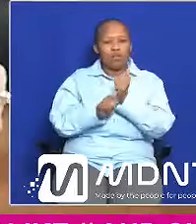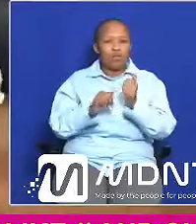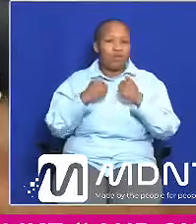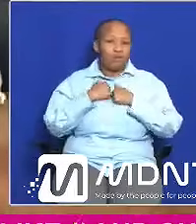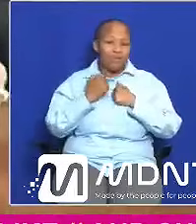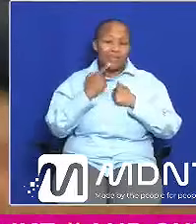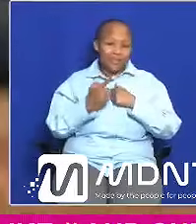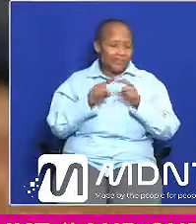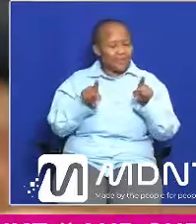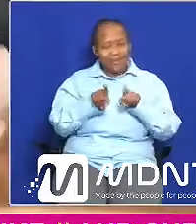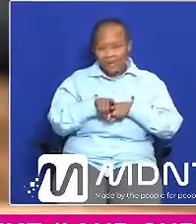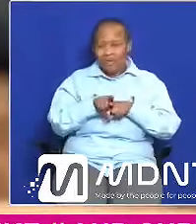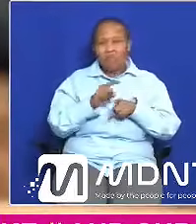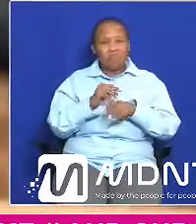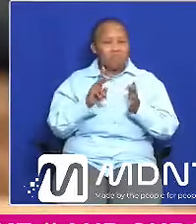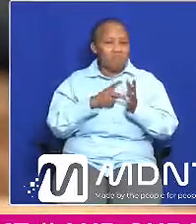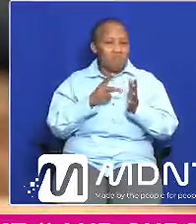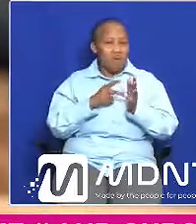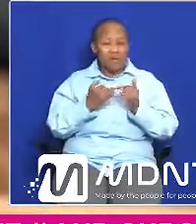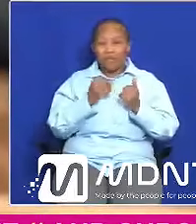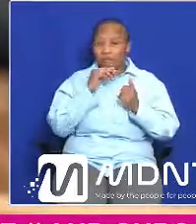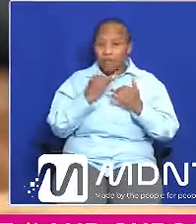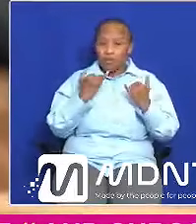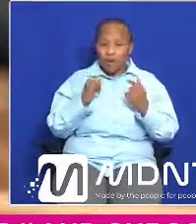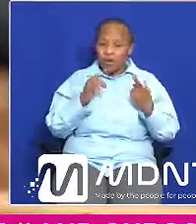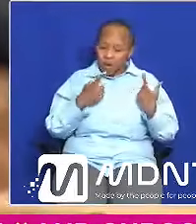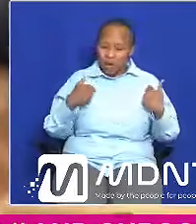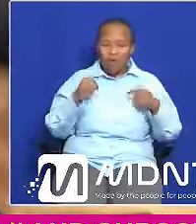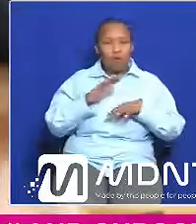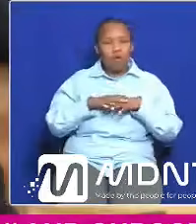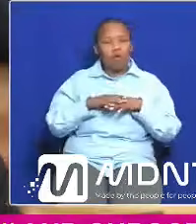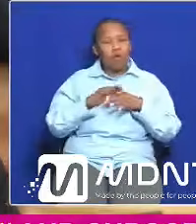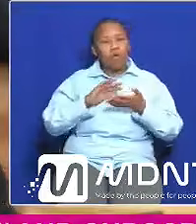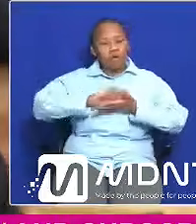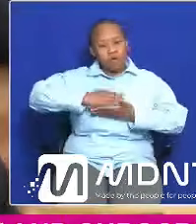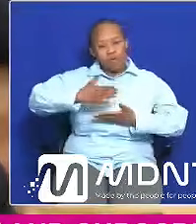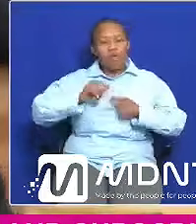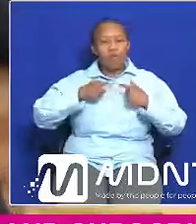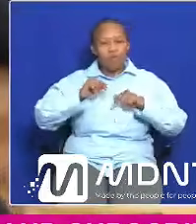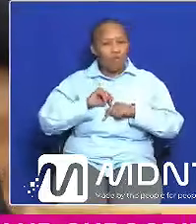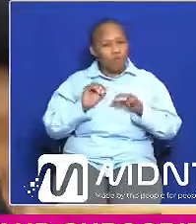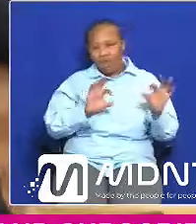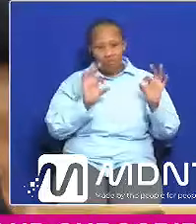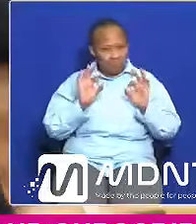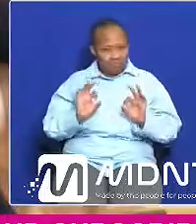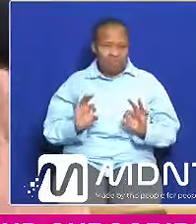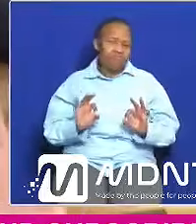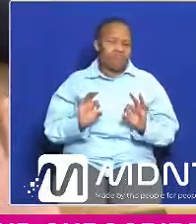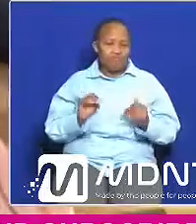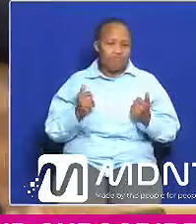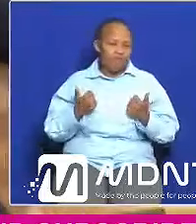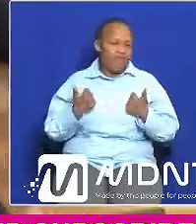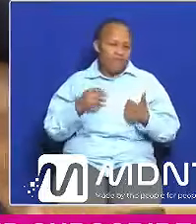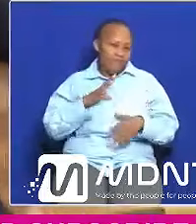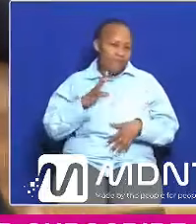So the electronically we up to date, and I know the references. We're not yet. We're waiting for that. I understand. We still don't have